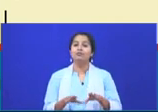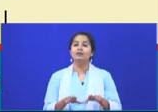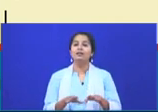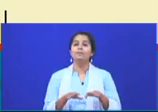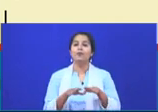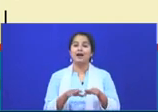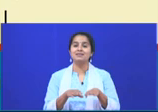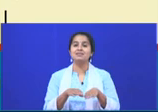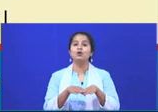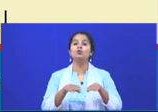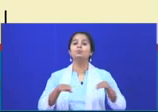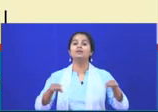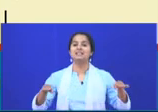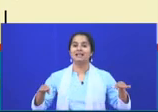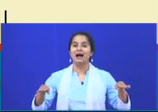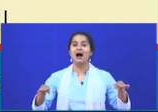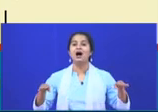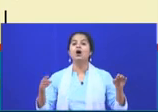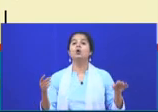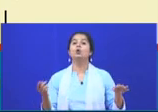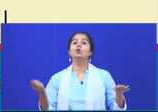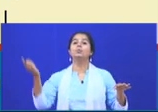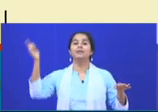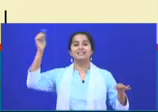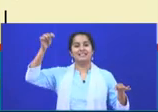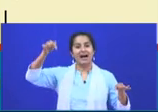need to definitely practice the utpitika,